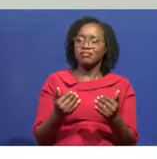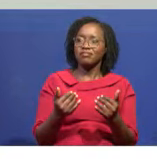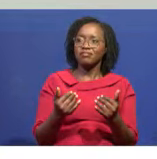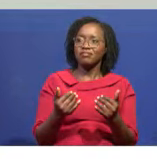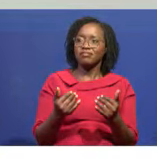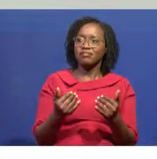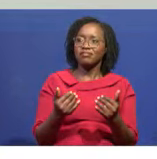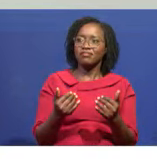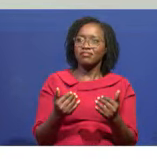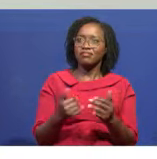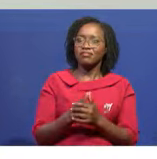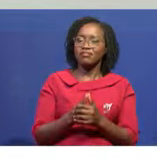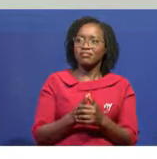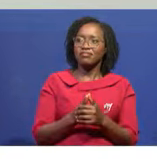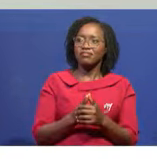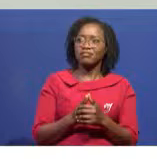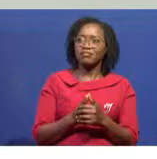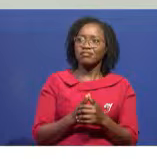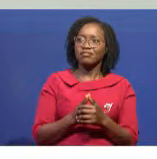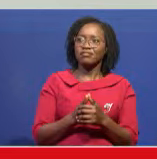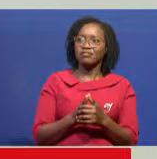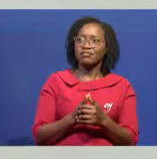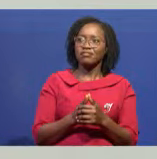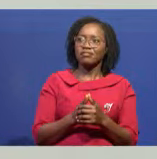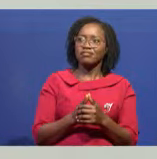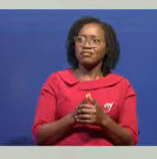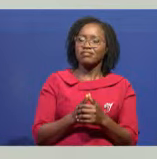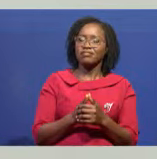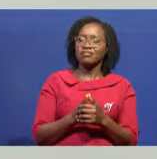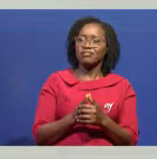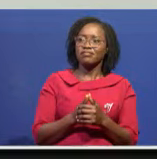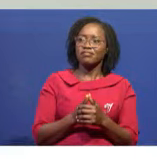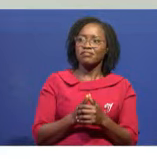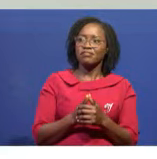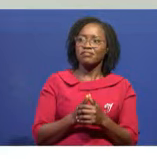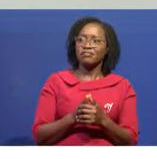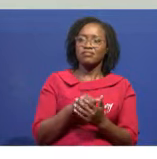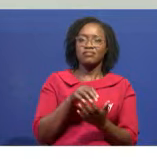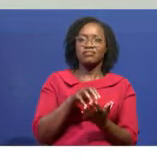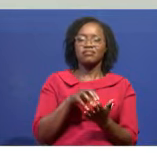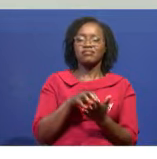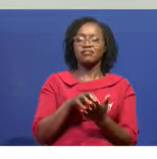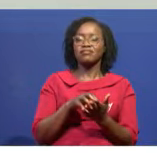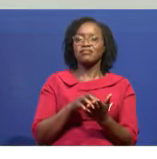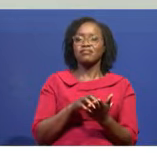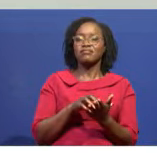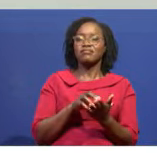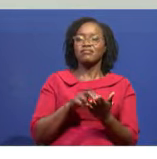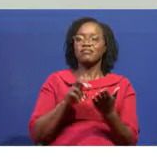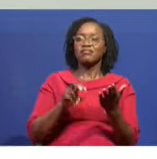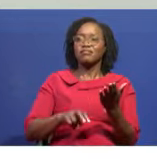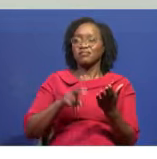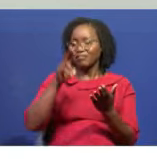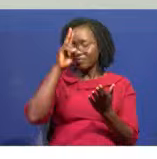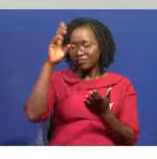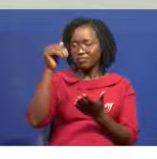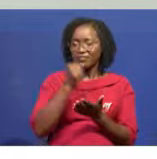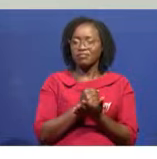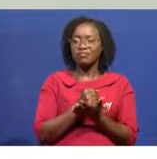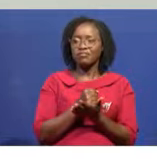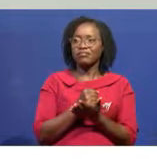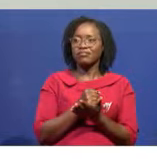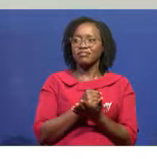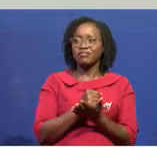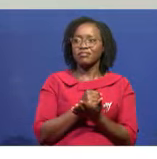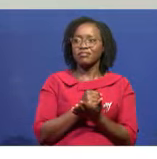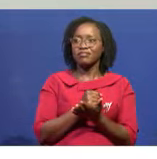And I'm being informed that the case when it comes to the seeking to suspend the nationwide police recruitment